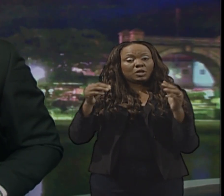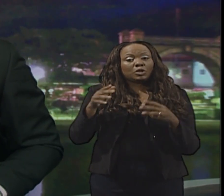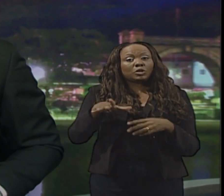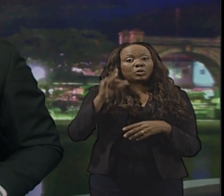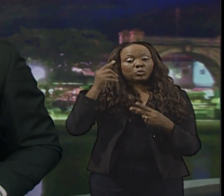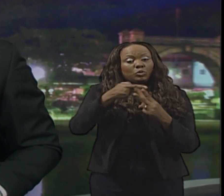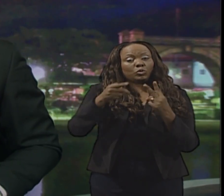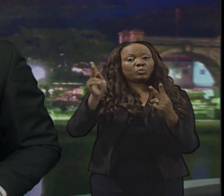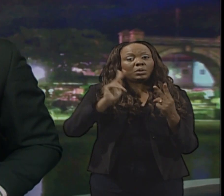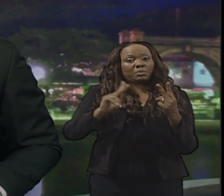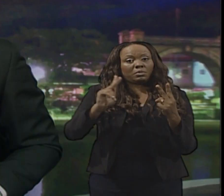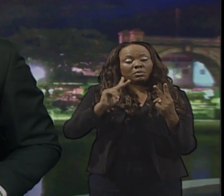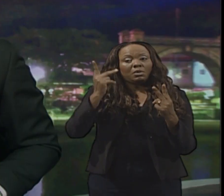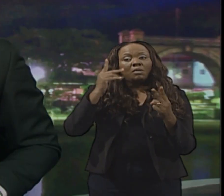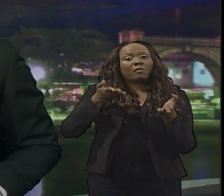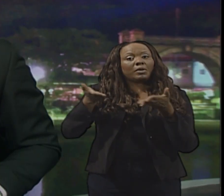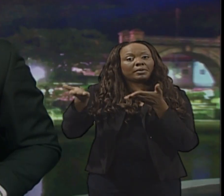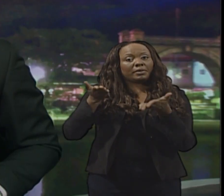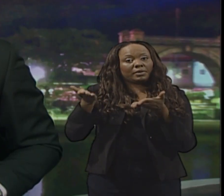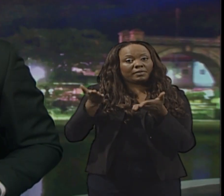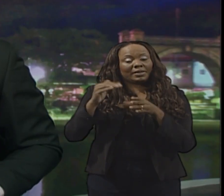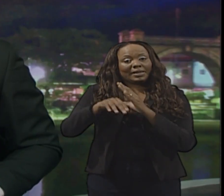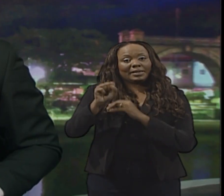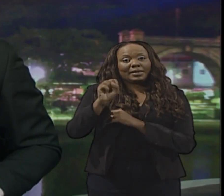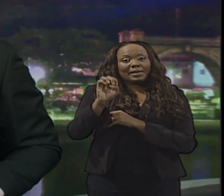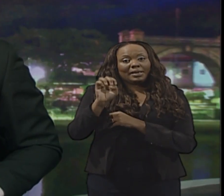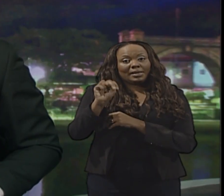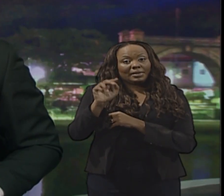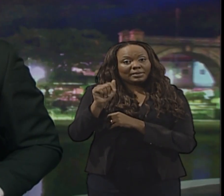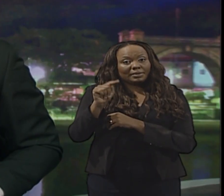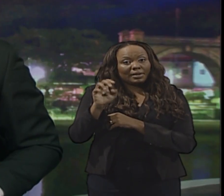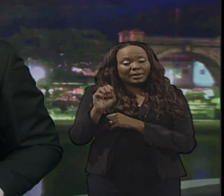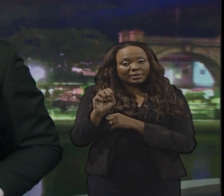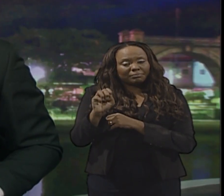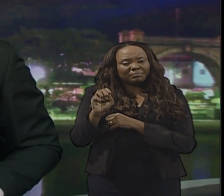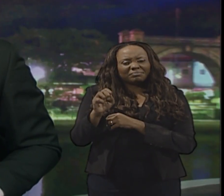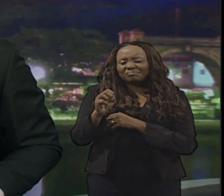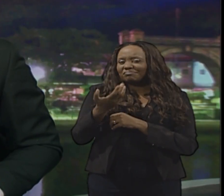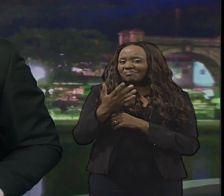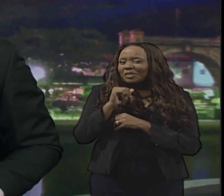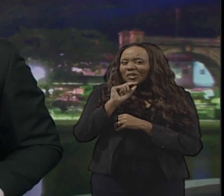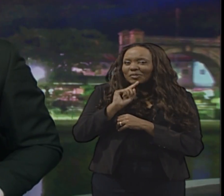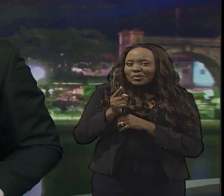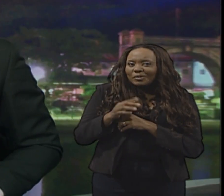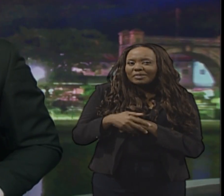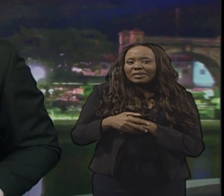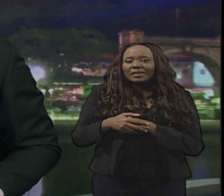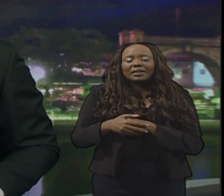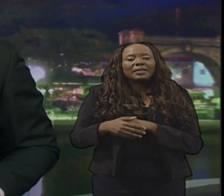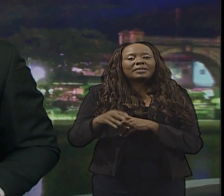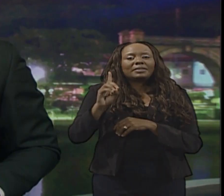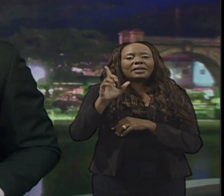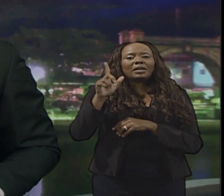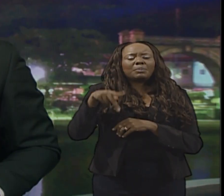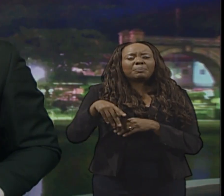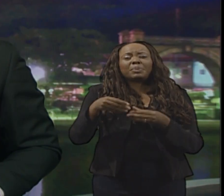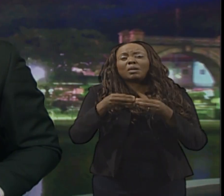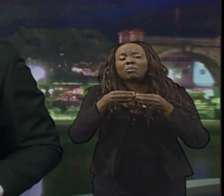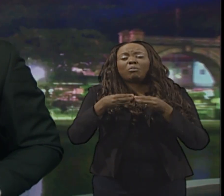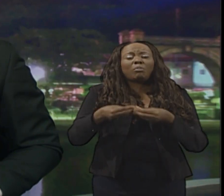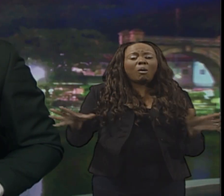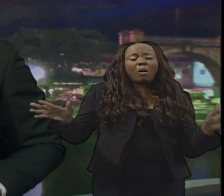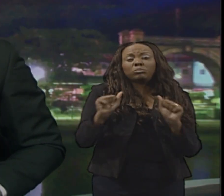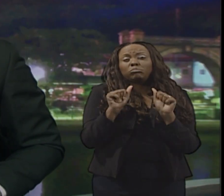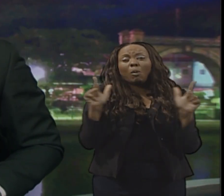is still not clear. The DLP received the second highest votes in Thursday's general election, but they suffered a crushing defeat, losing all